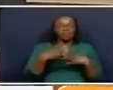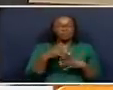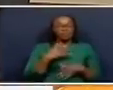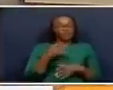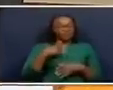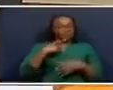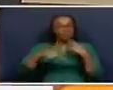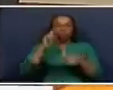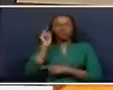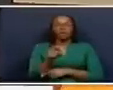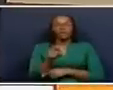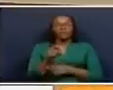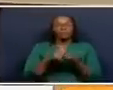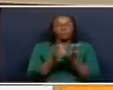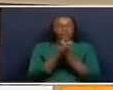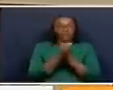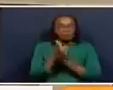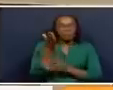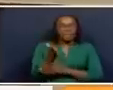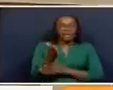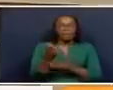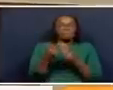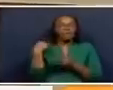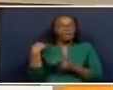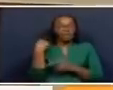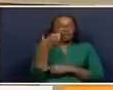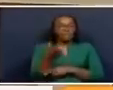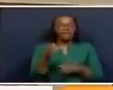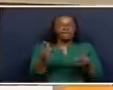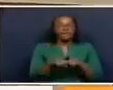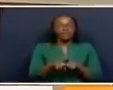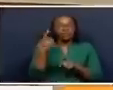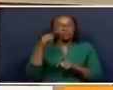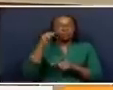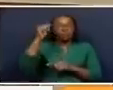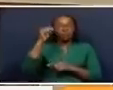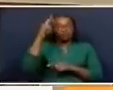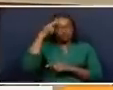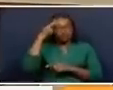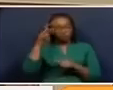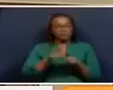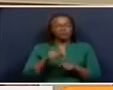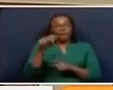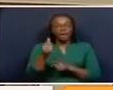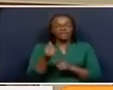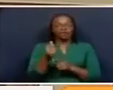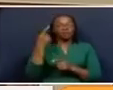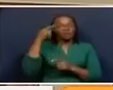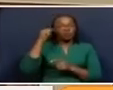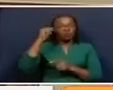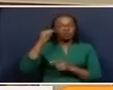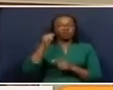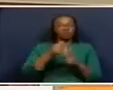do, there's an excitement about that. So those numbers are also part of political theater and part of political activism. It's how you get